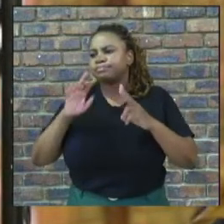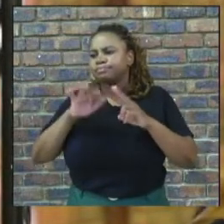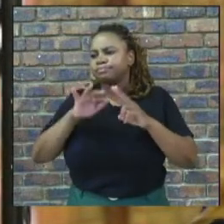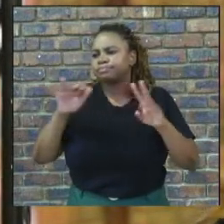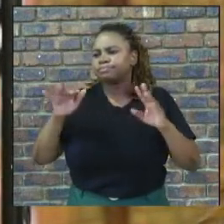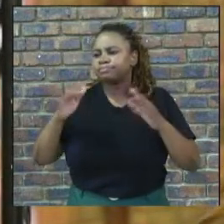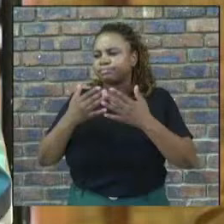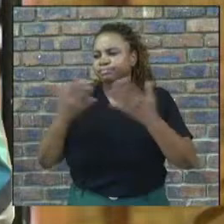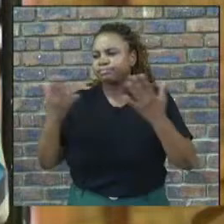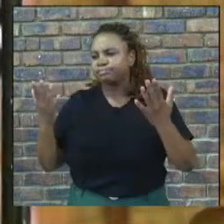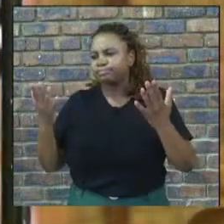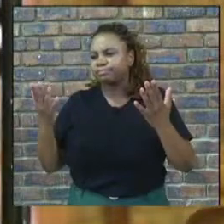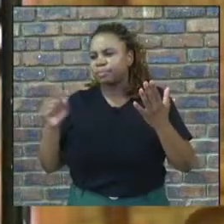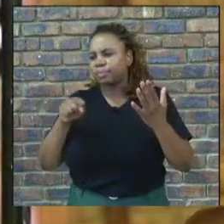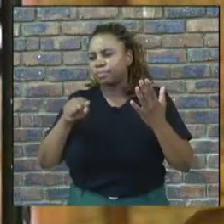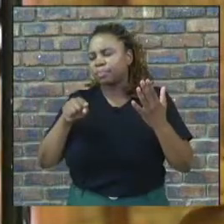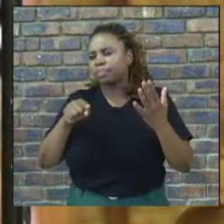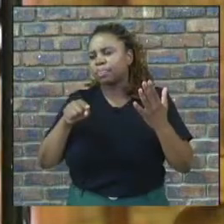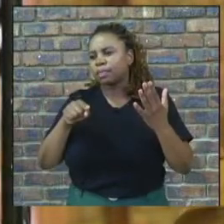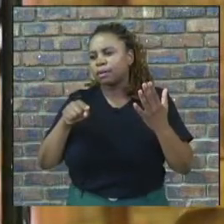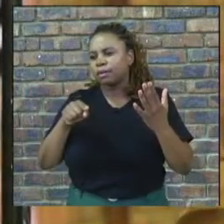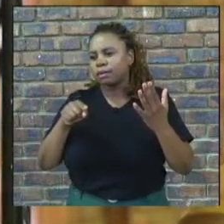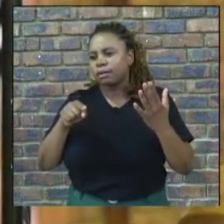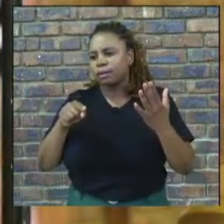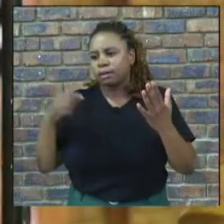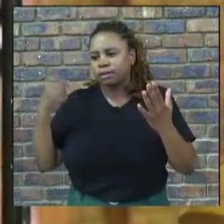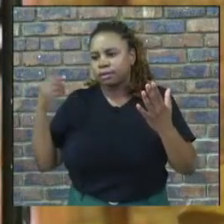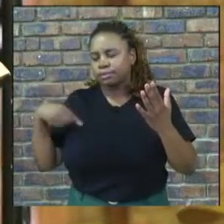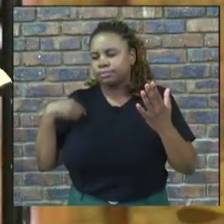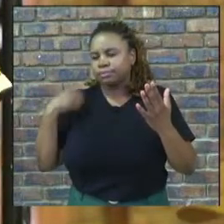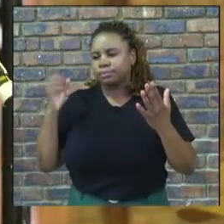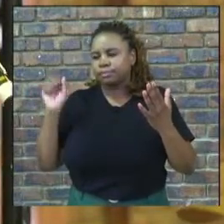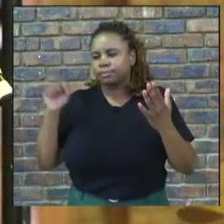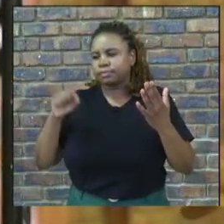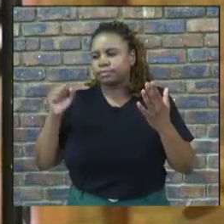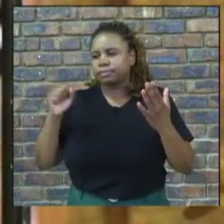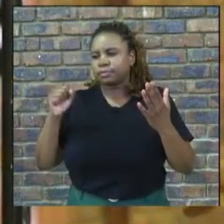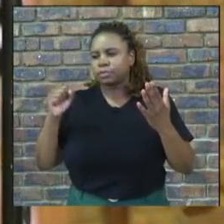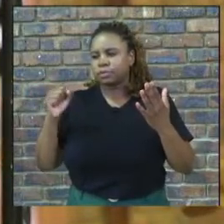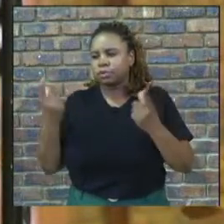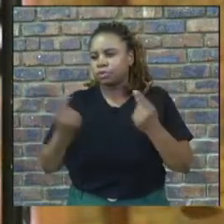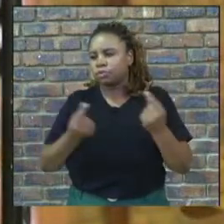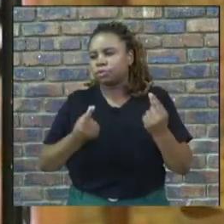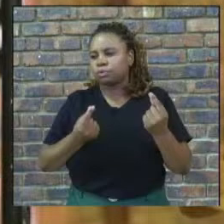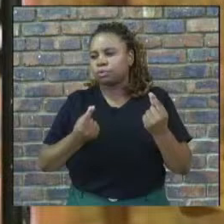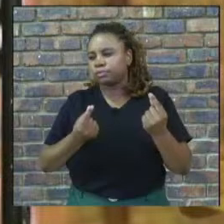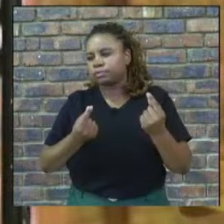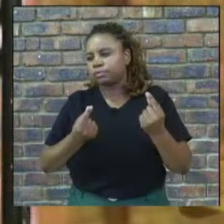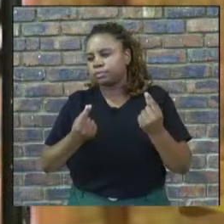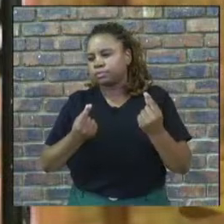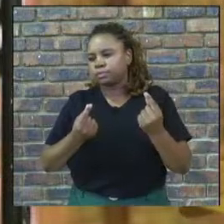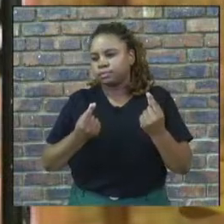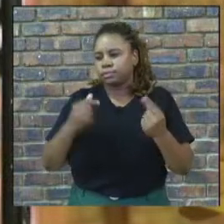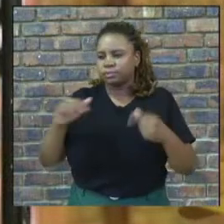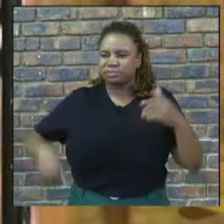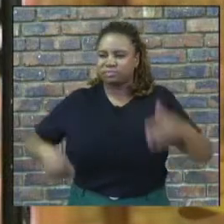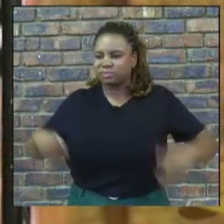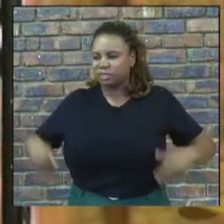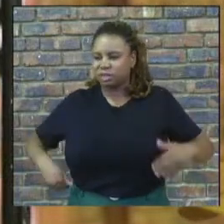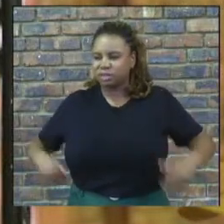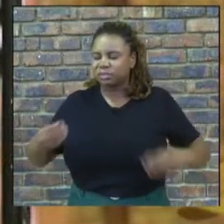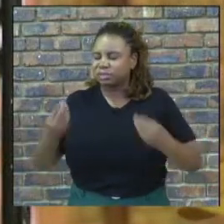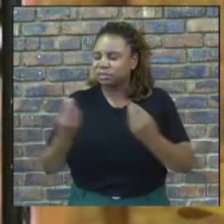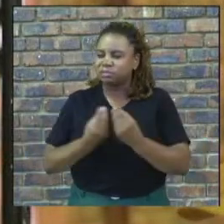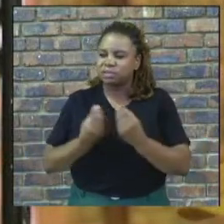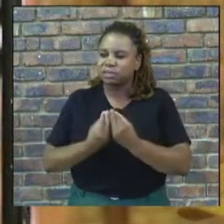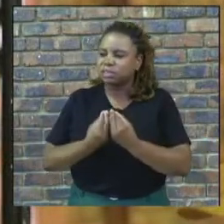delegate. Ba ka se dumele gore ba dire dilo tša go tšwa tseleng. And re tlo dira sure, rena ba ka Sekhukhune.